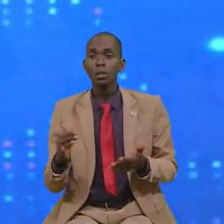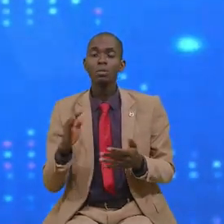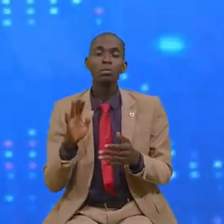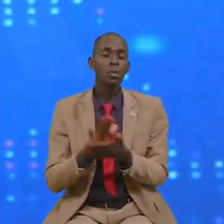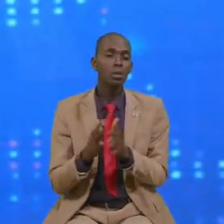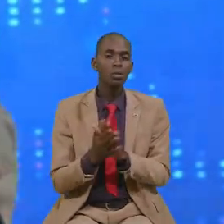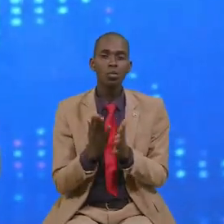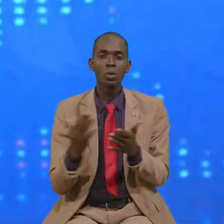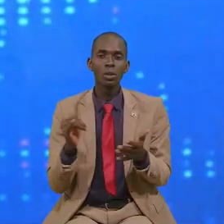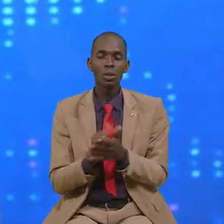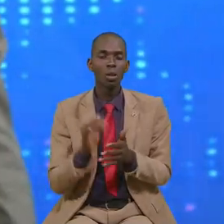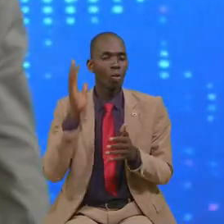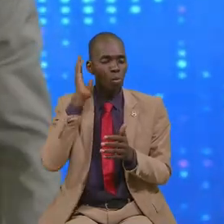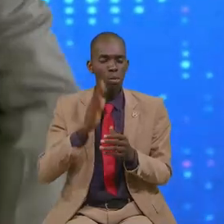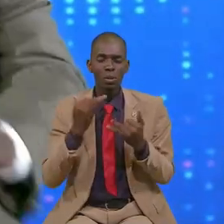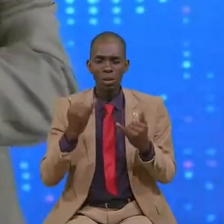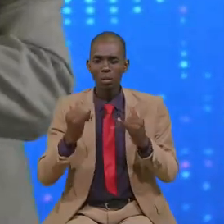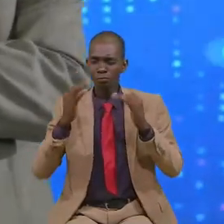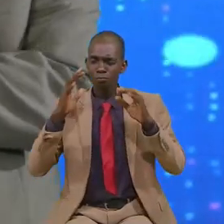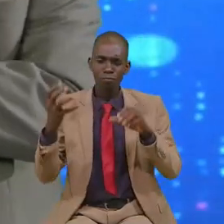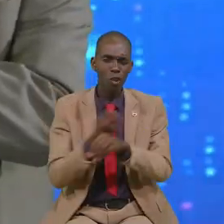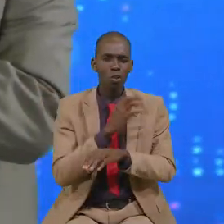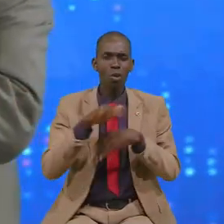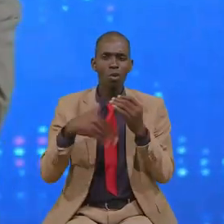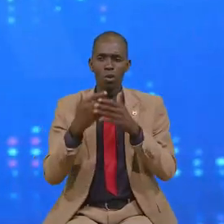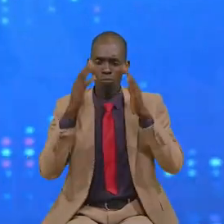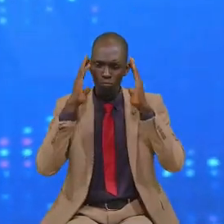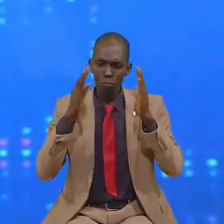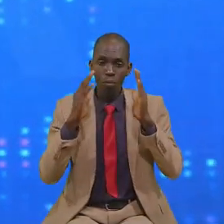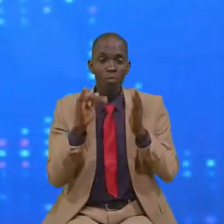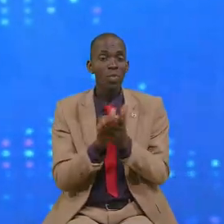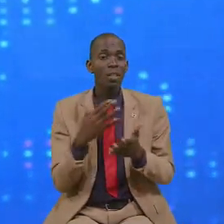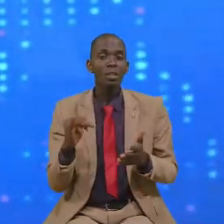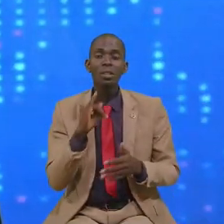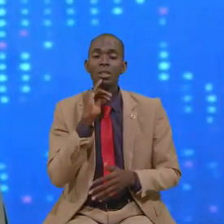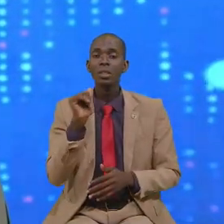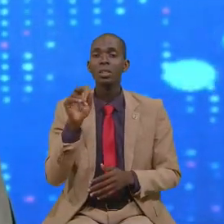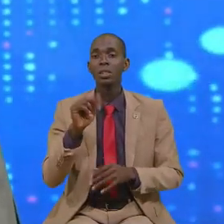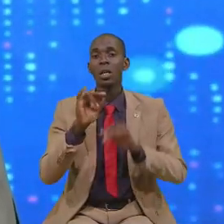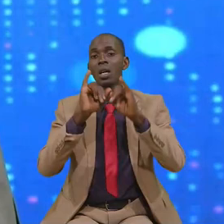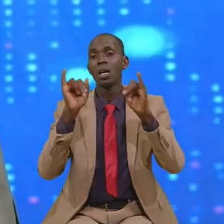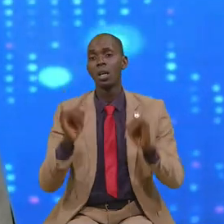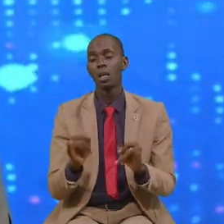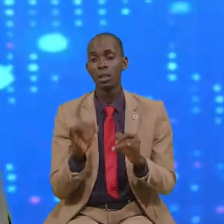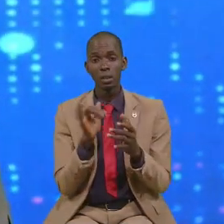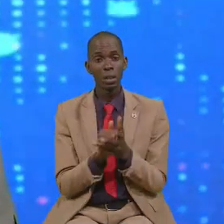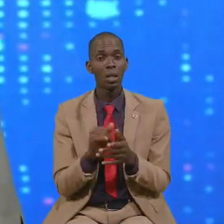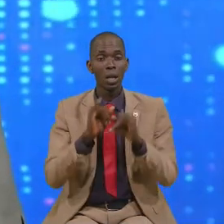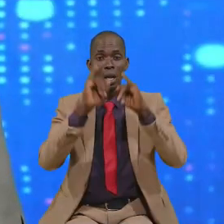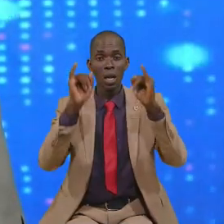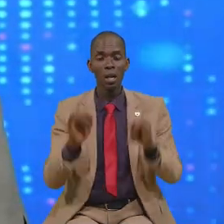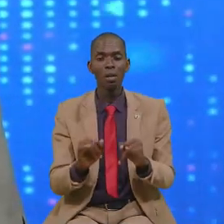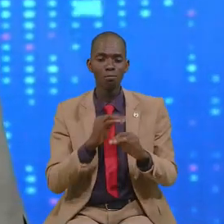life, consumes your thoughts. It's an idol. It's an idol, and that idol blocks away